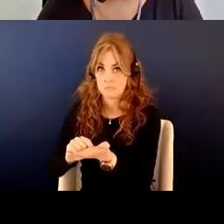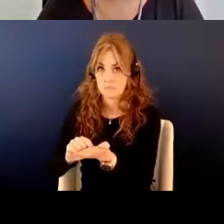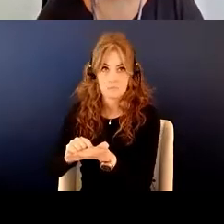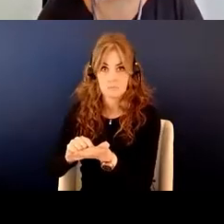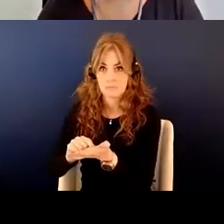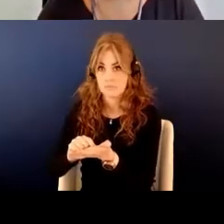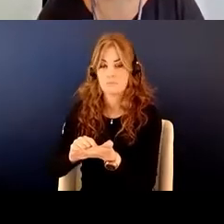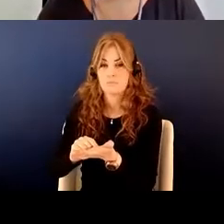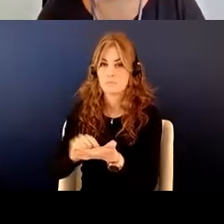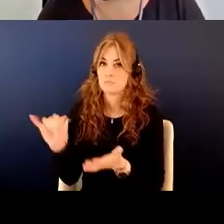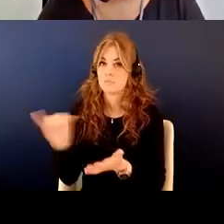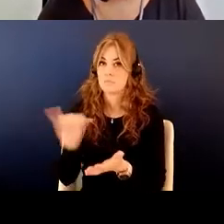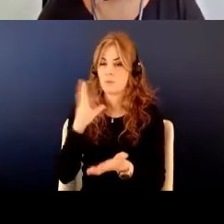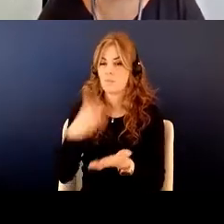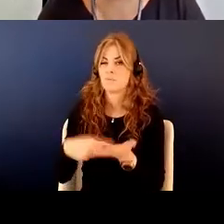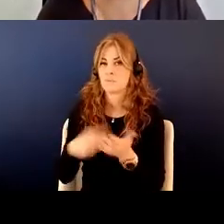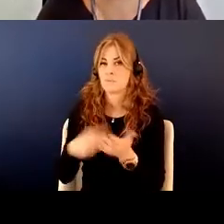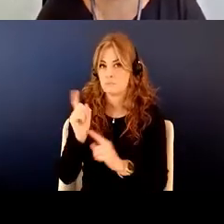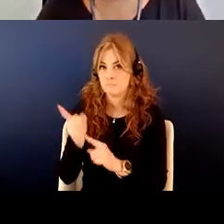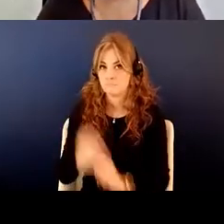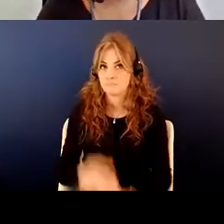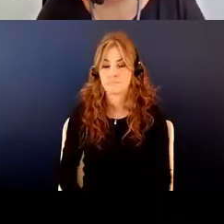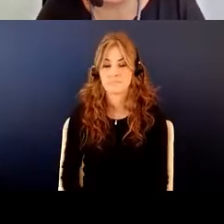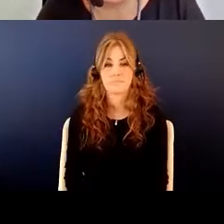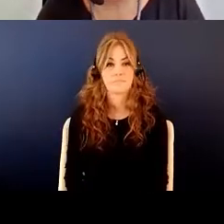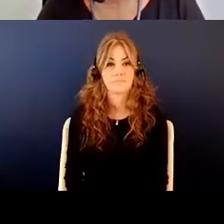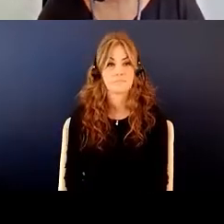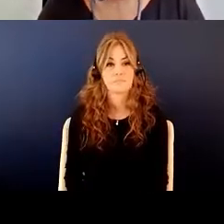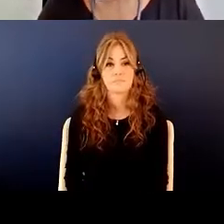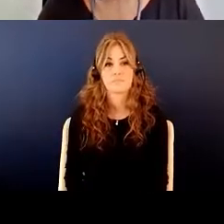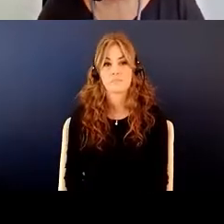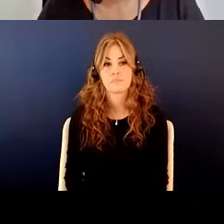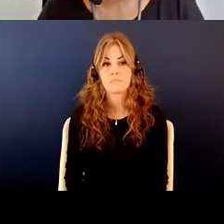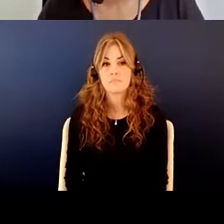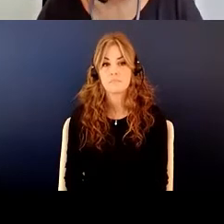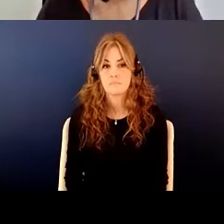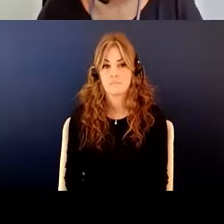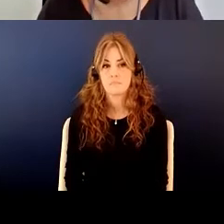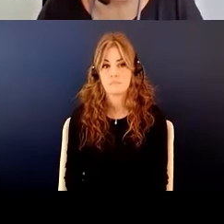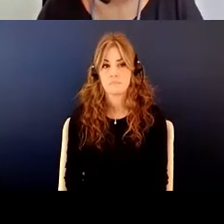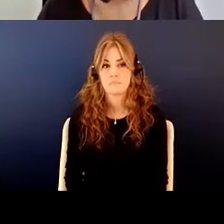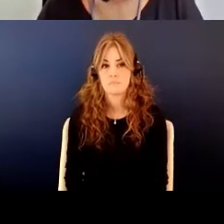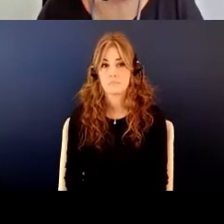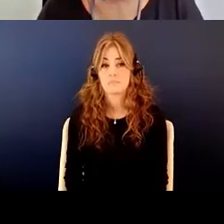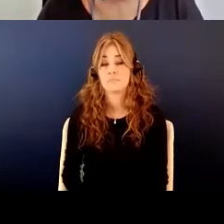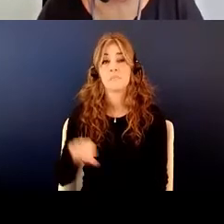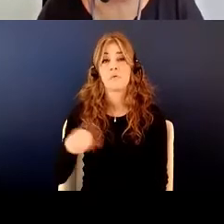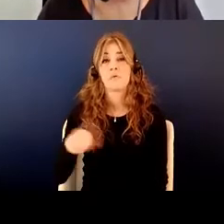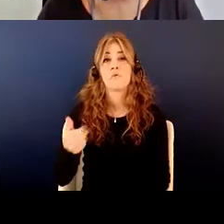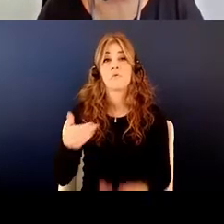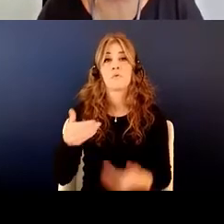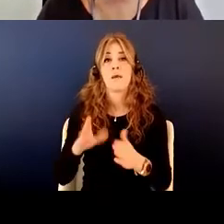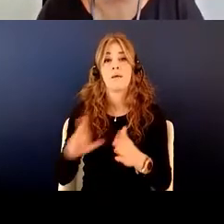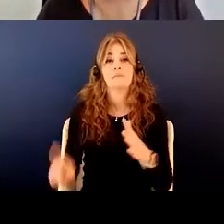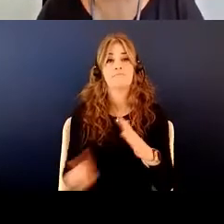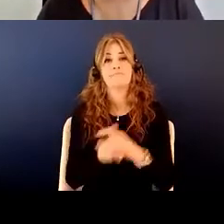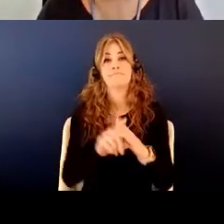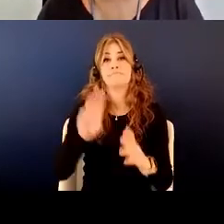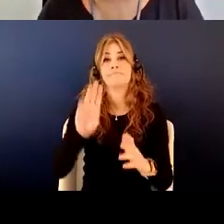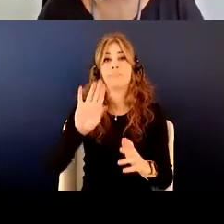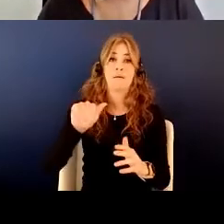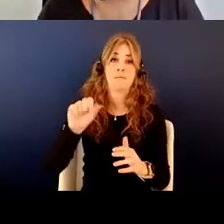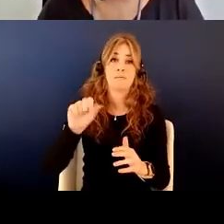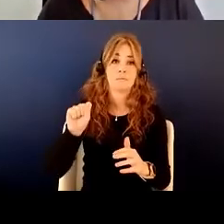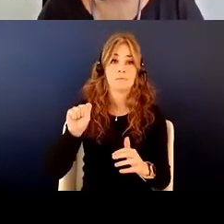sources as well, and I'll talk about that in a second. Another way bias creeps into literature review part is our